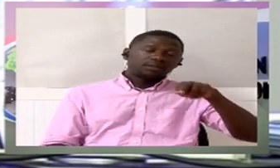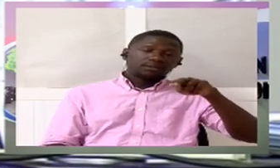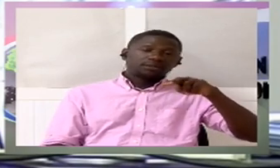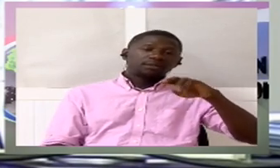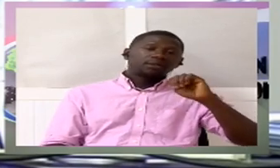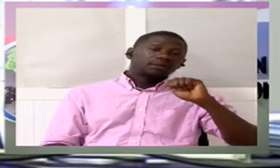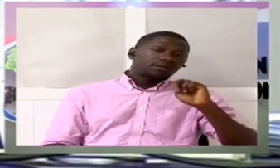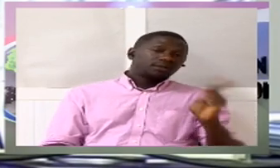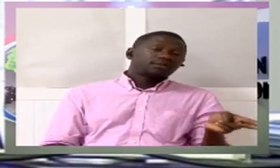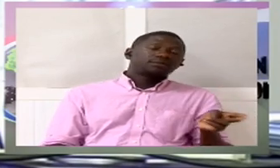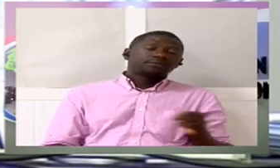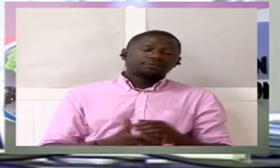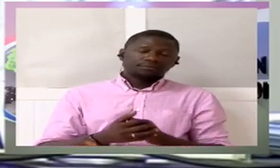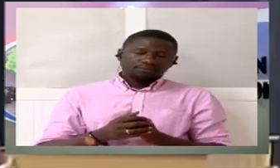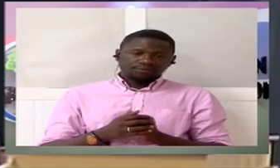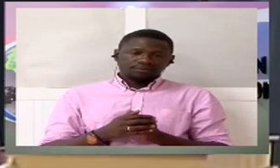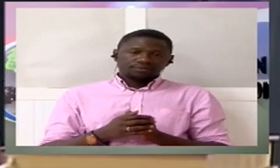arrested.